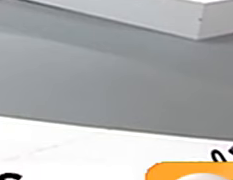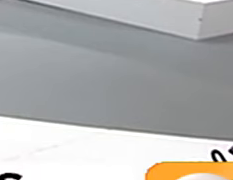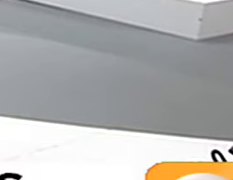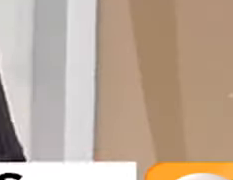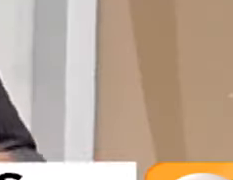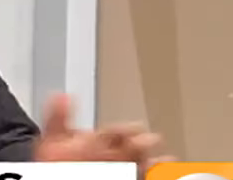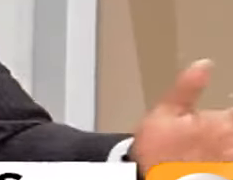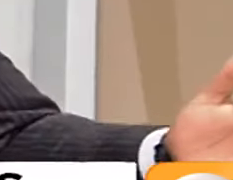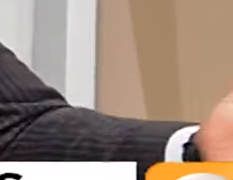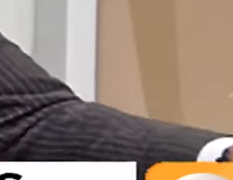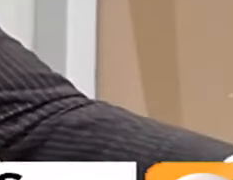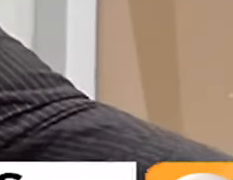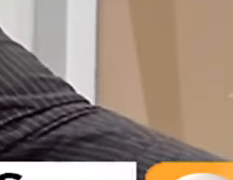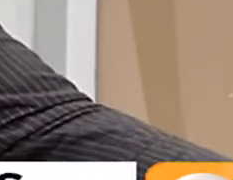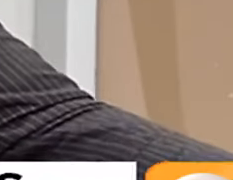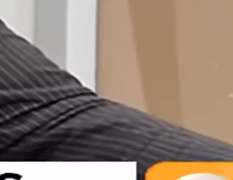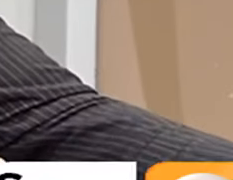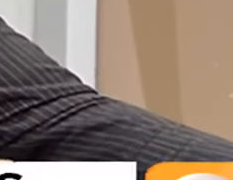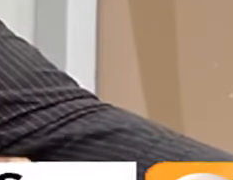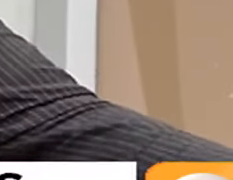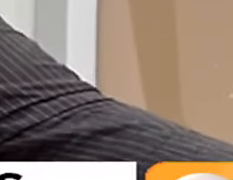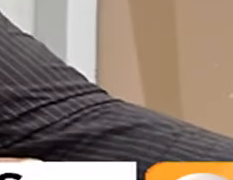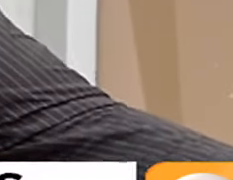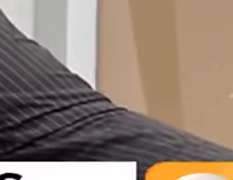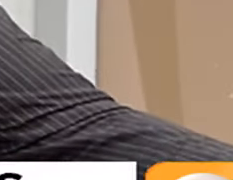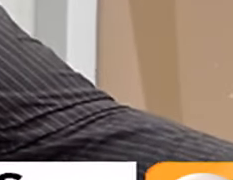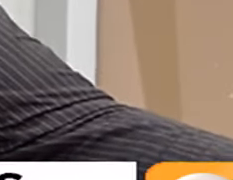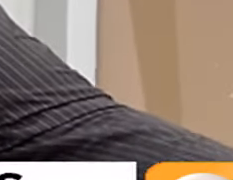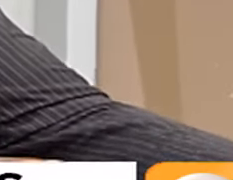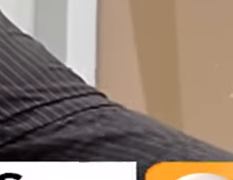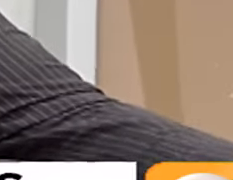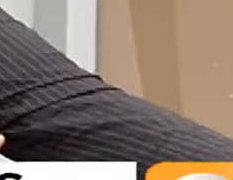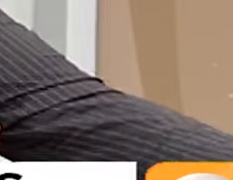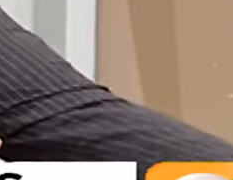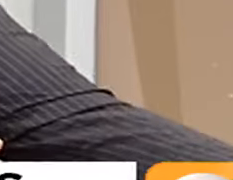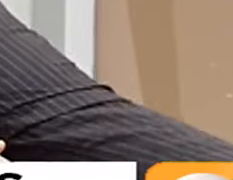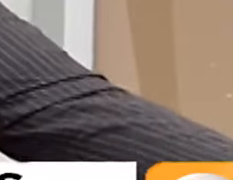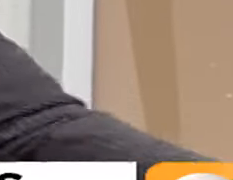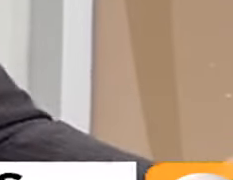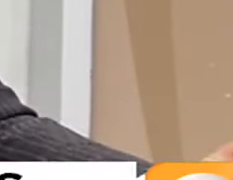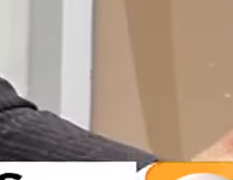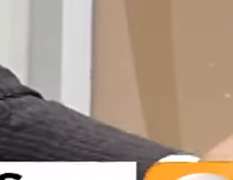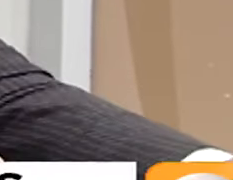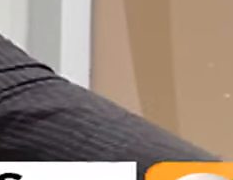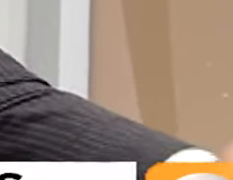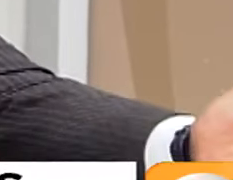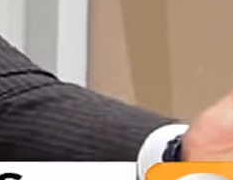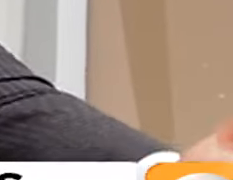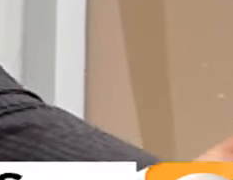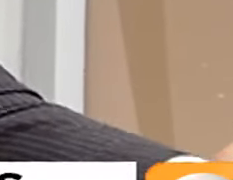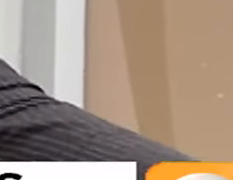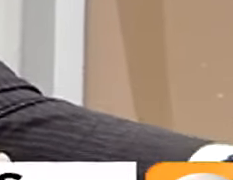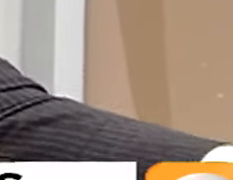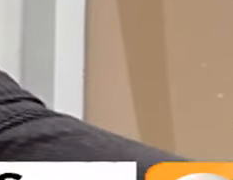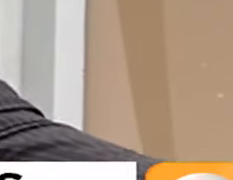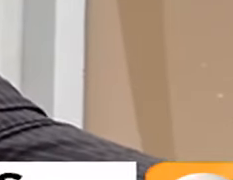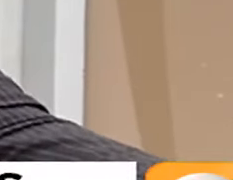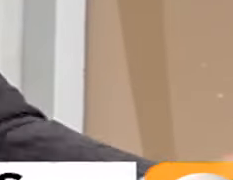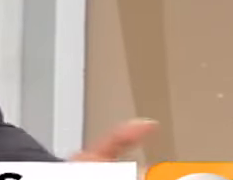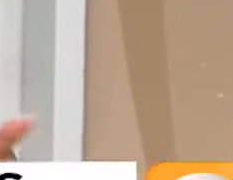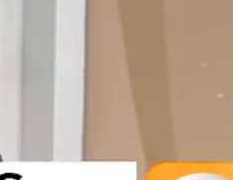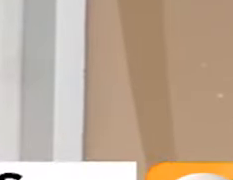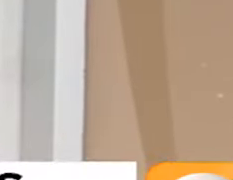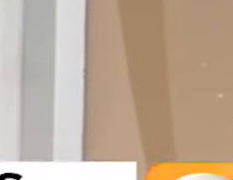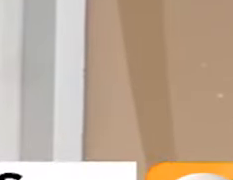and it gave me the impression that on one hand, the deputy president has made it clear that he's vying. Even the choice of his party is no longer in